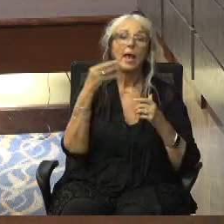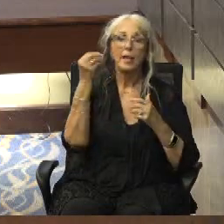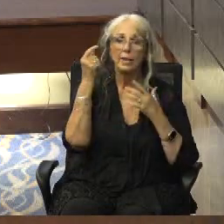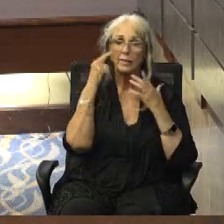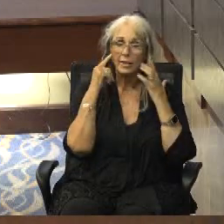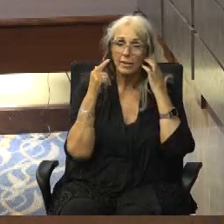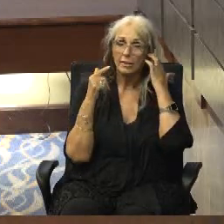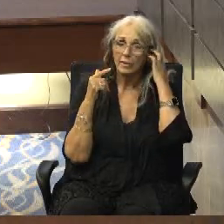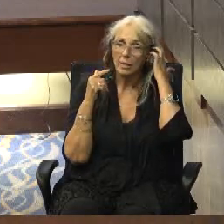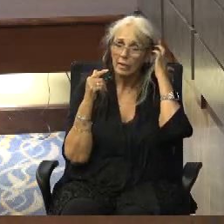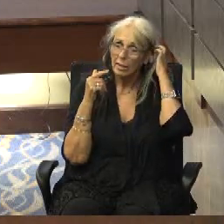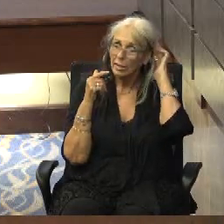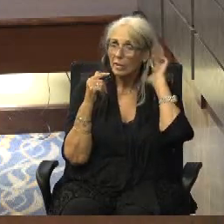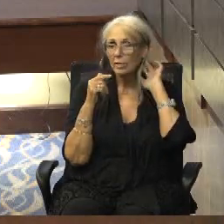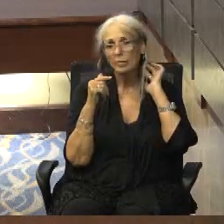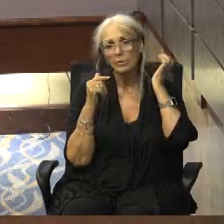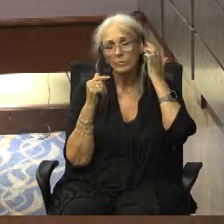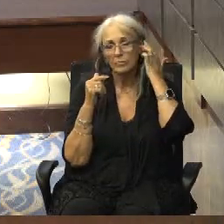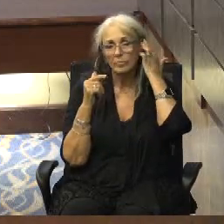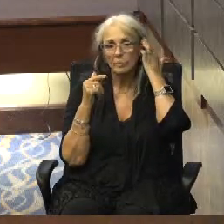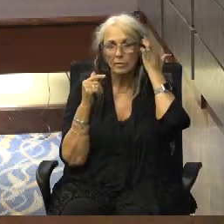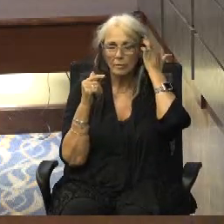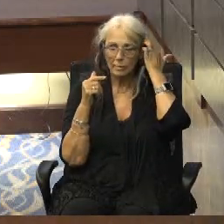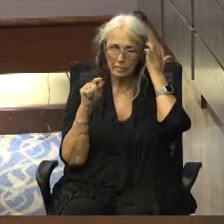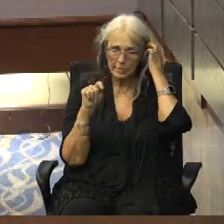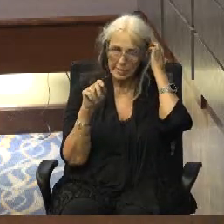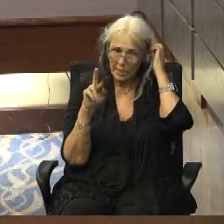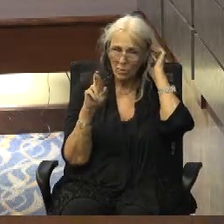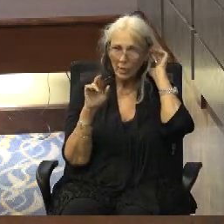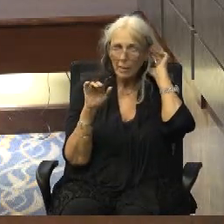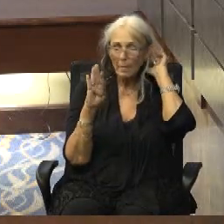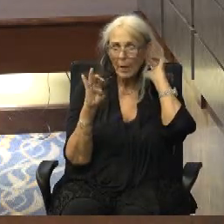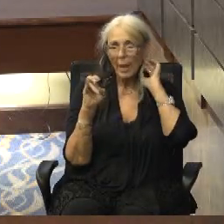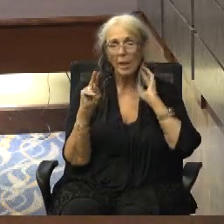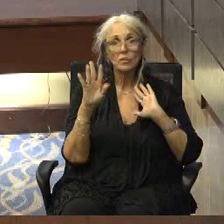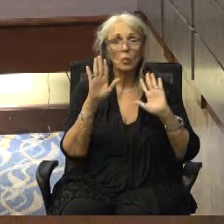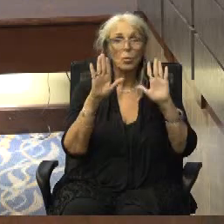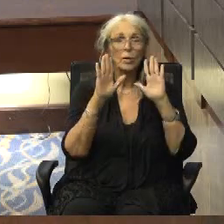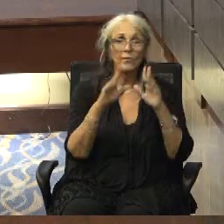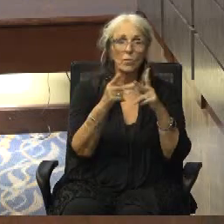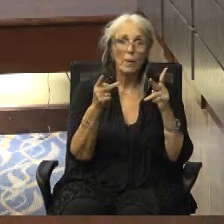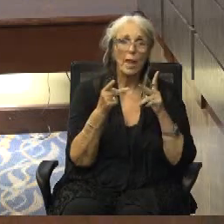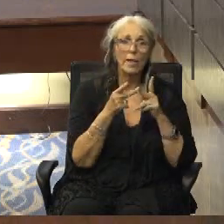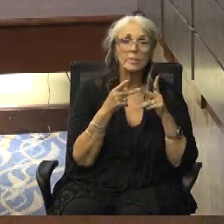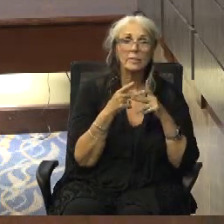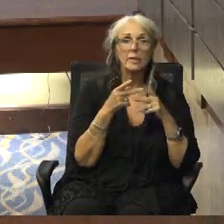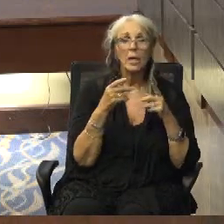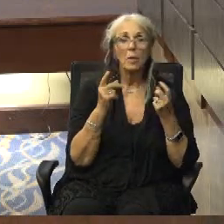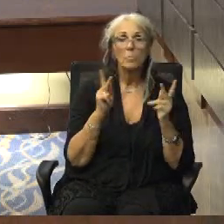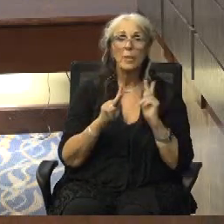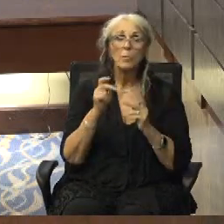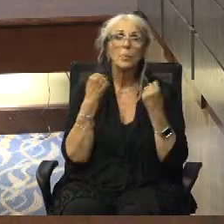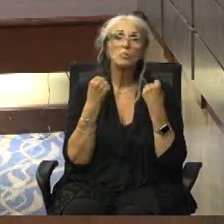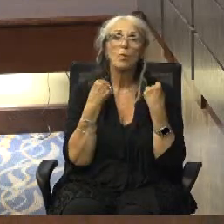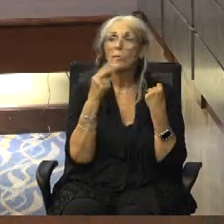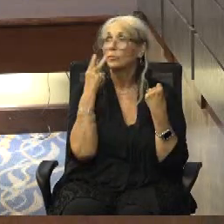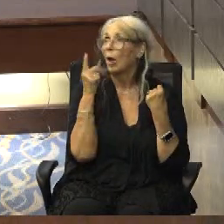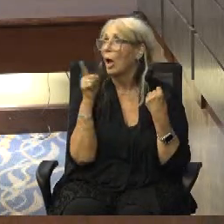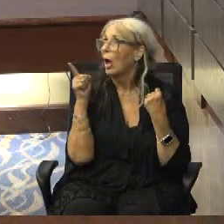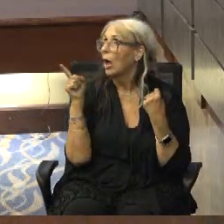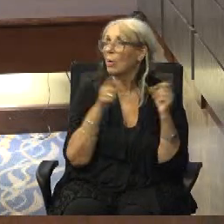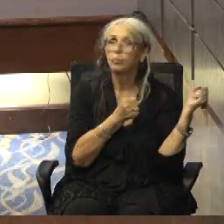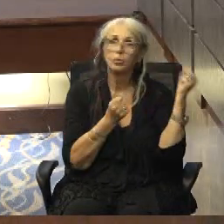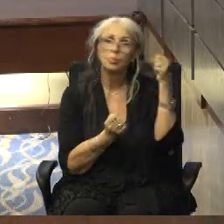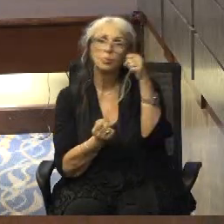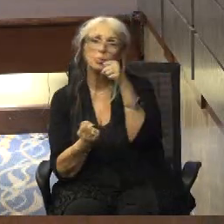bring some revitalization to that area. Terry Black's Barbecue is a great spot. It's going to draw a ton of people off the highway. I mean, one way to look at that in a way that